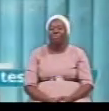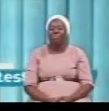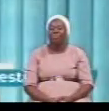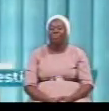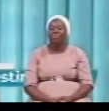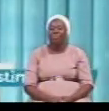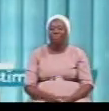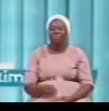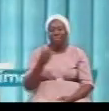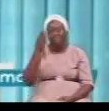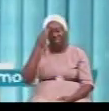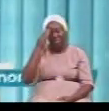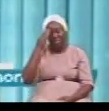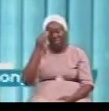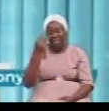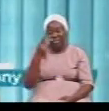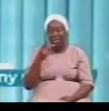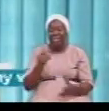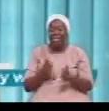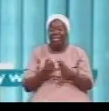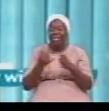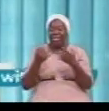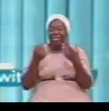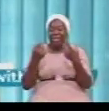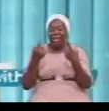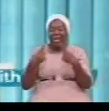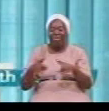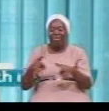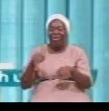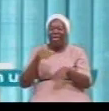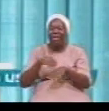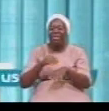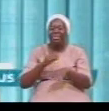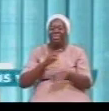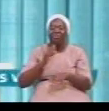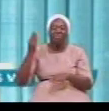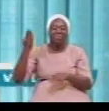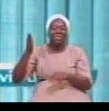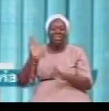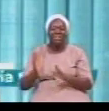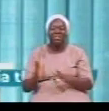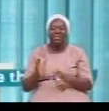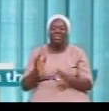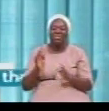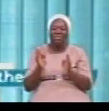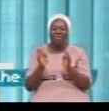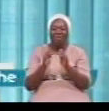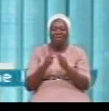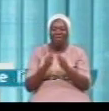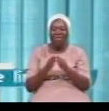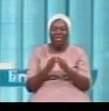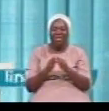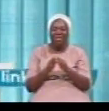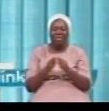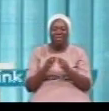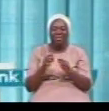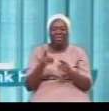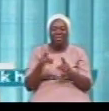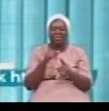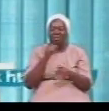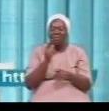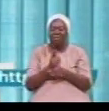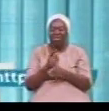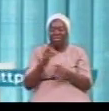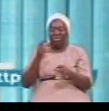something. It happened at the minister's conference. She didn't just receive